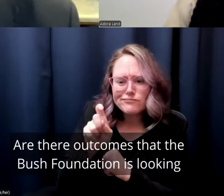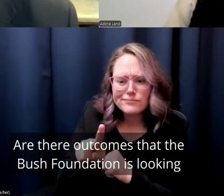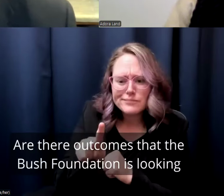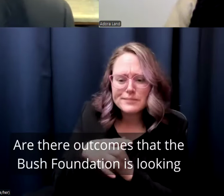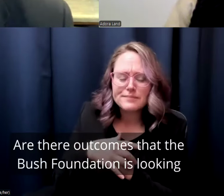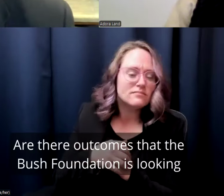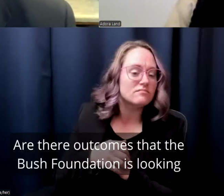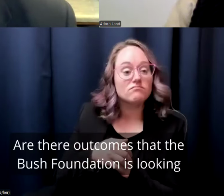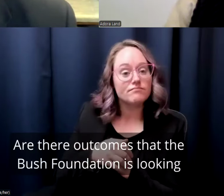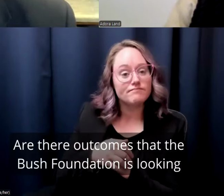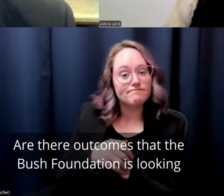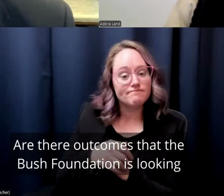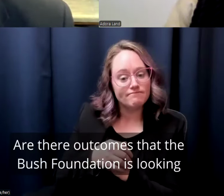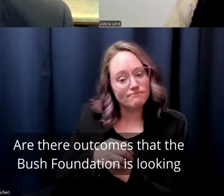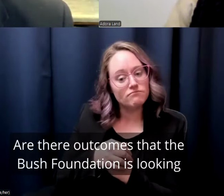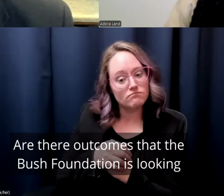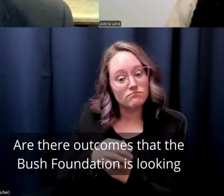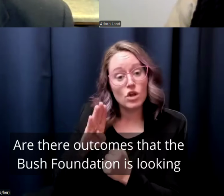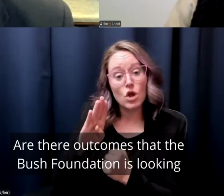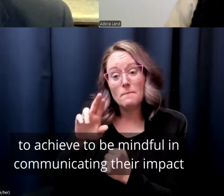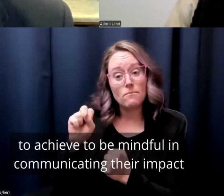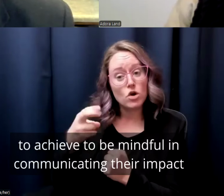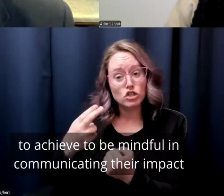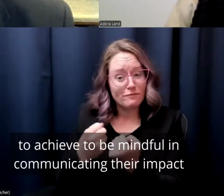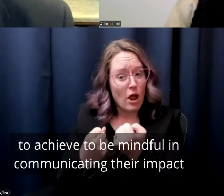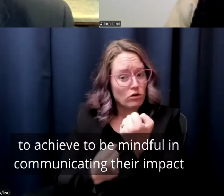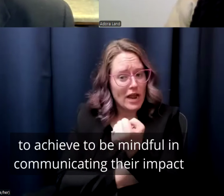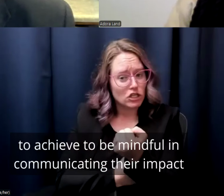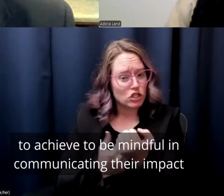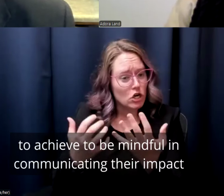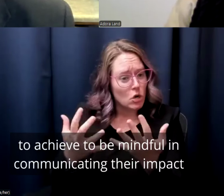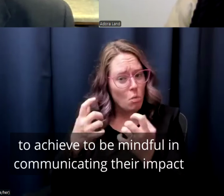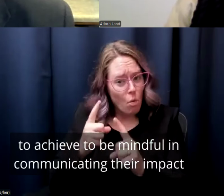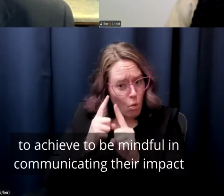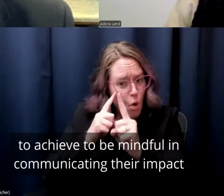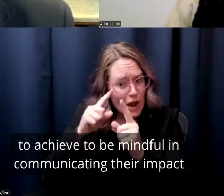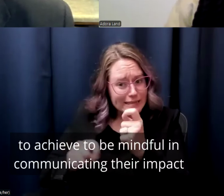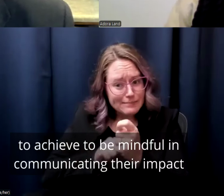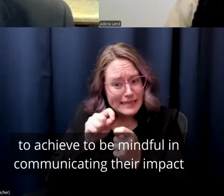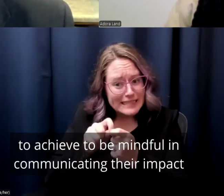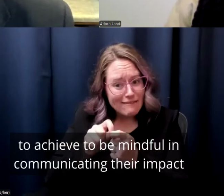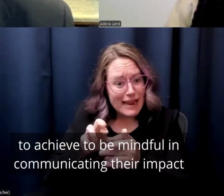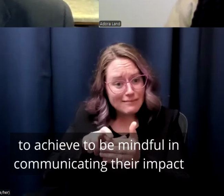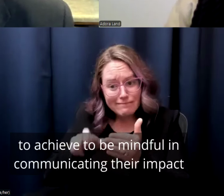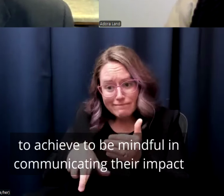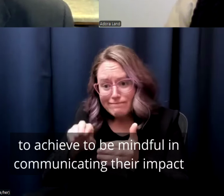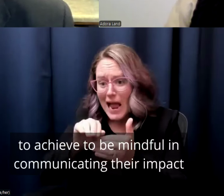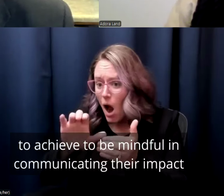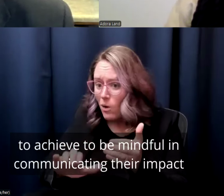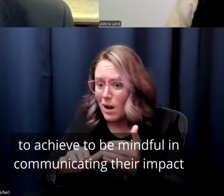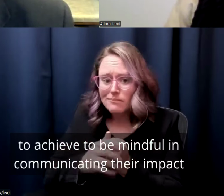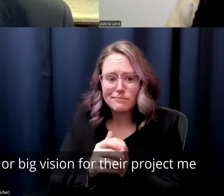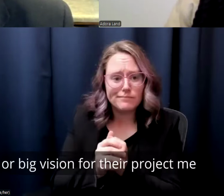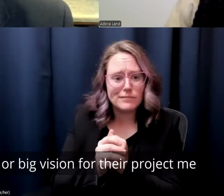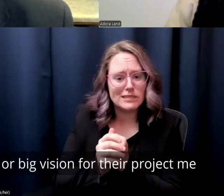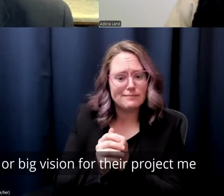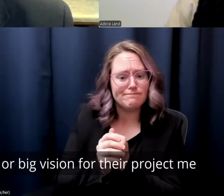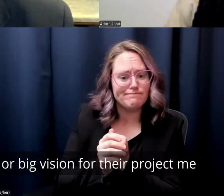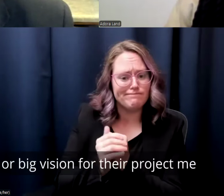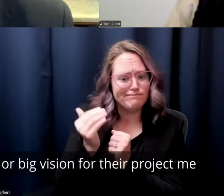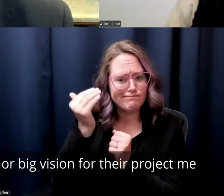there outcomes that the Bush Foundation is looking to achieve to be mindful when communicating their impact or